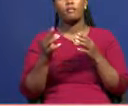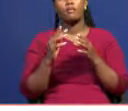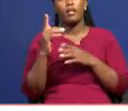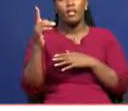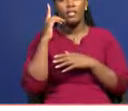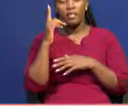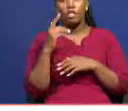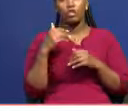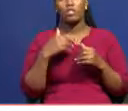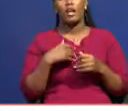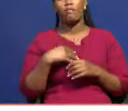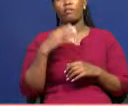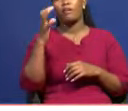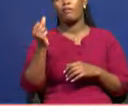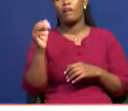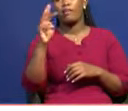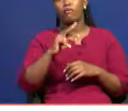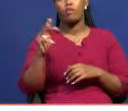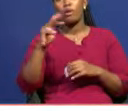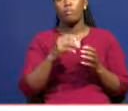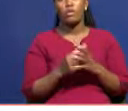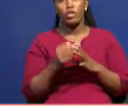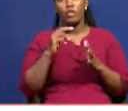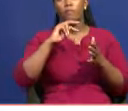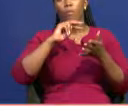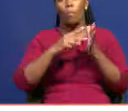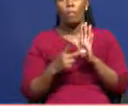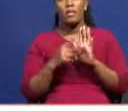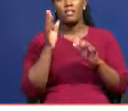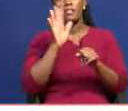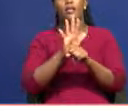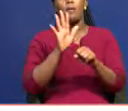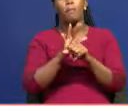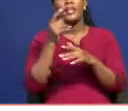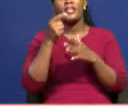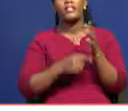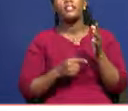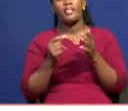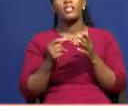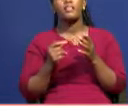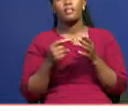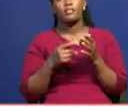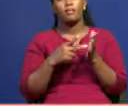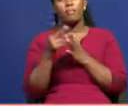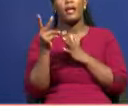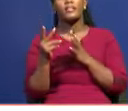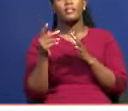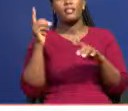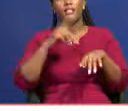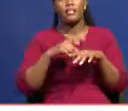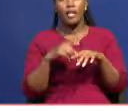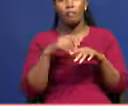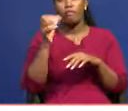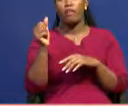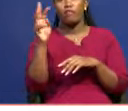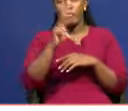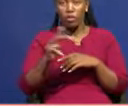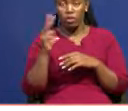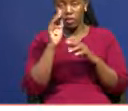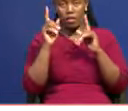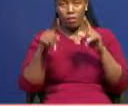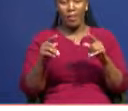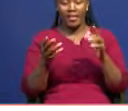5 million. Mm-hmm. It therefore means that majority of the taxpayers, once you hit the 5 million threshold, then it becomes mandatory to register for